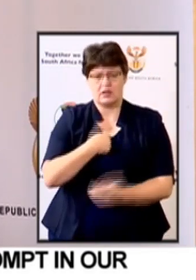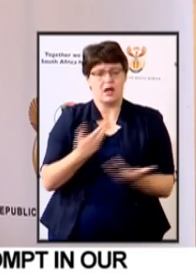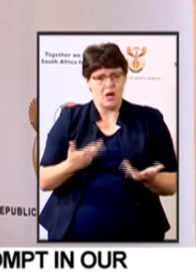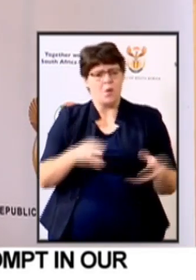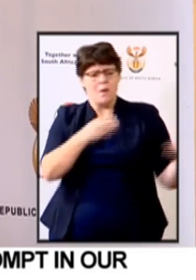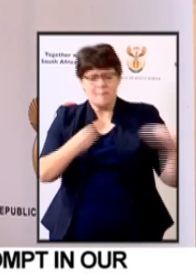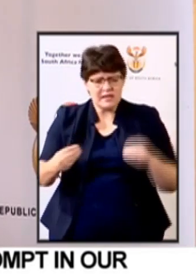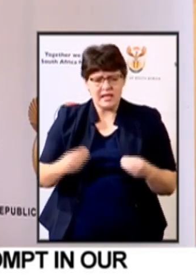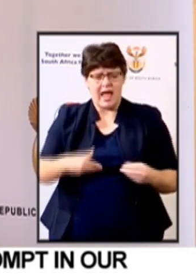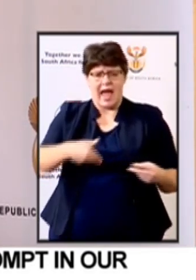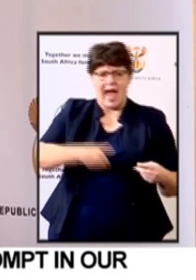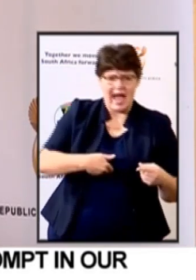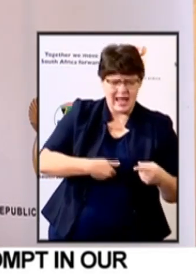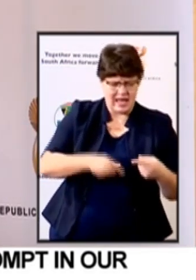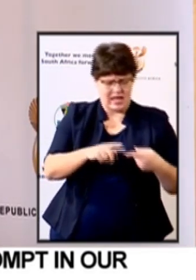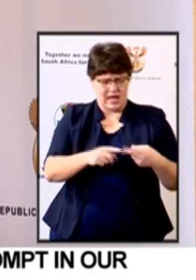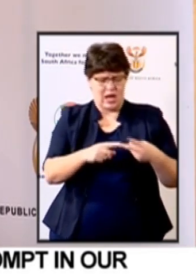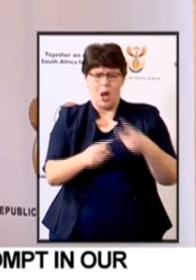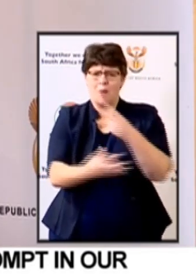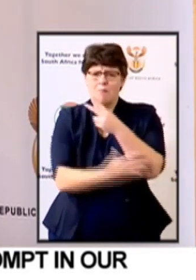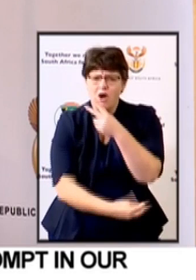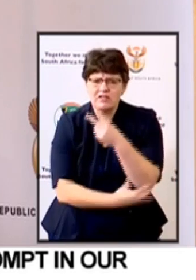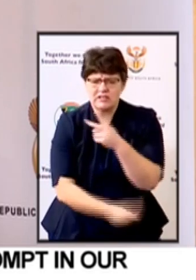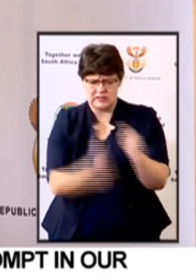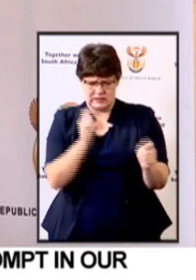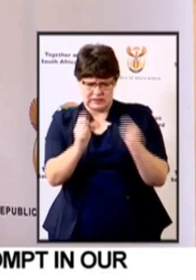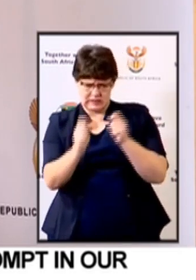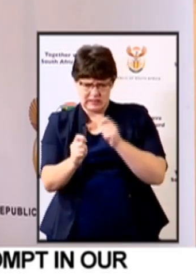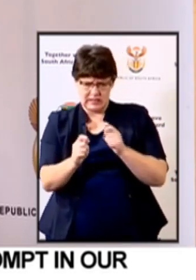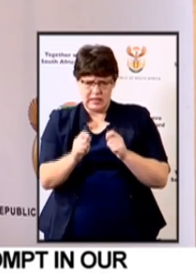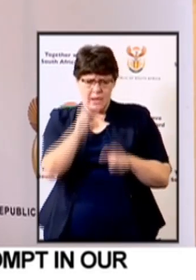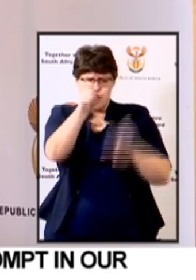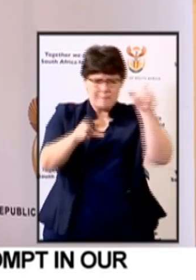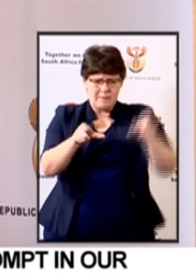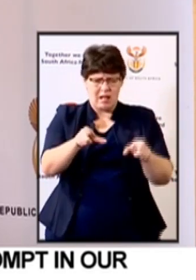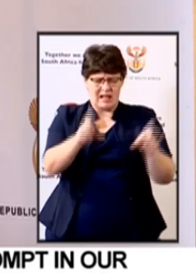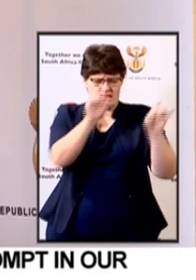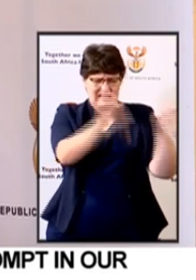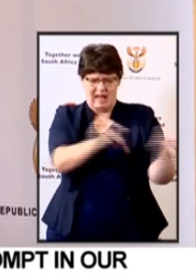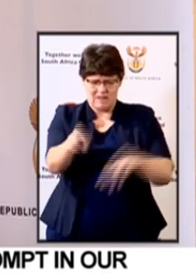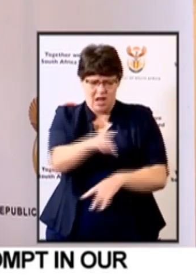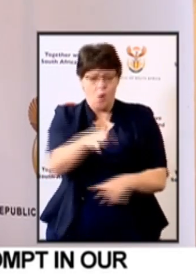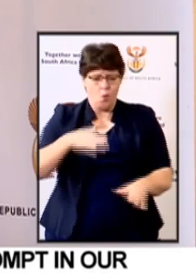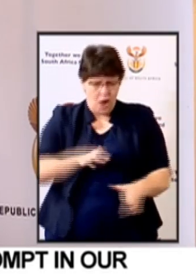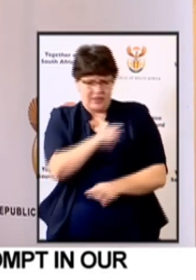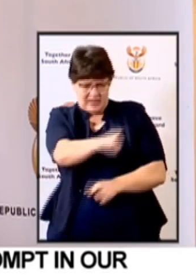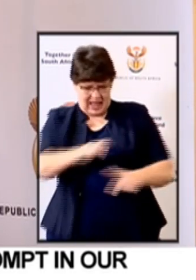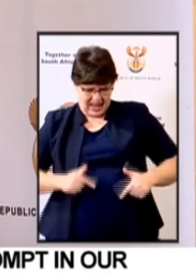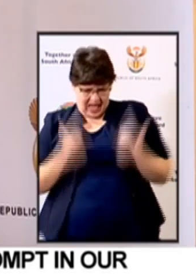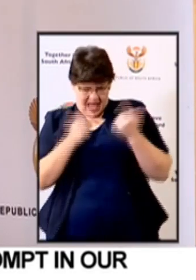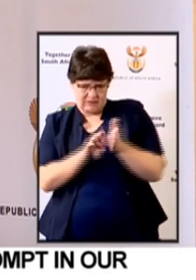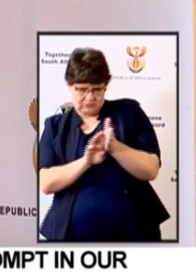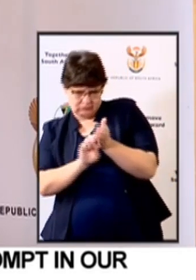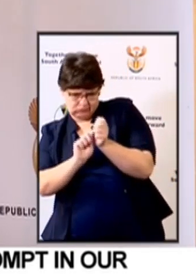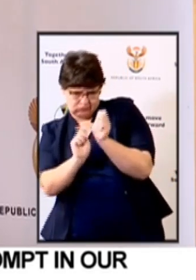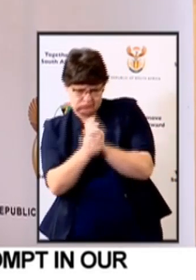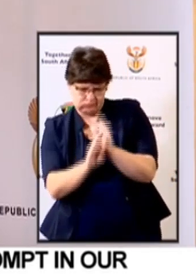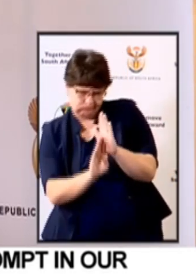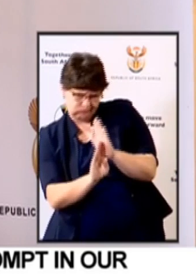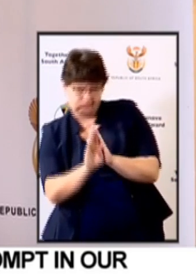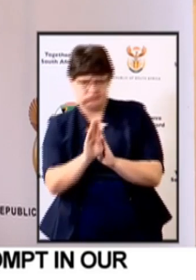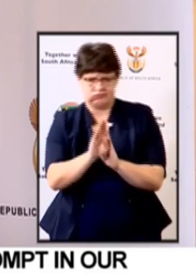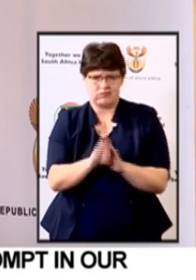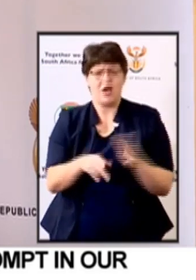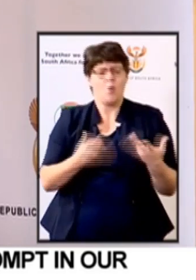and improving the conditions of our people. In the past, we have endured the number of challenges,